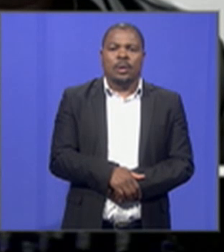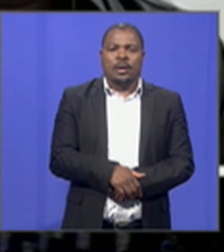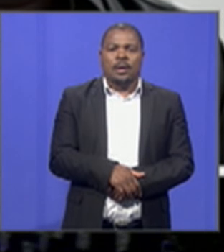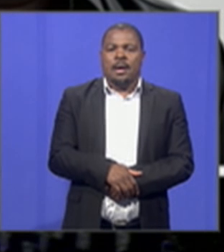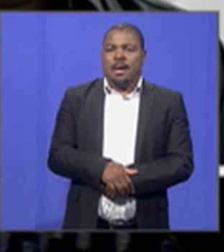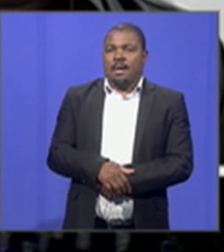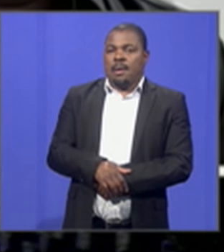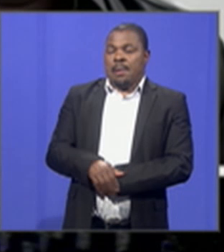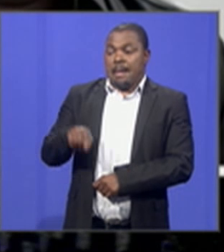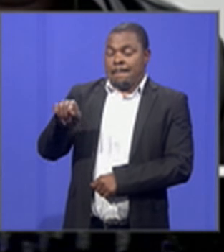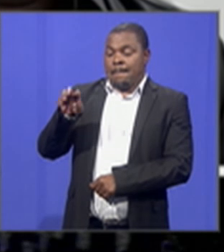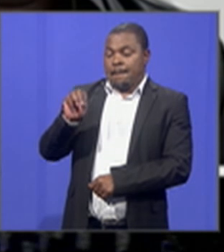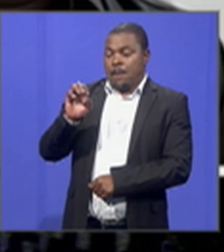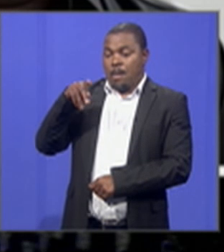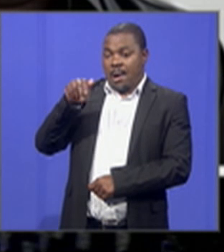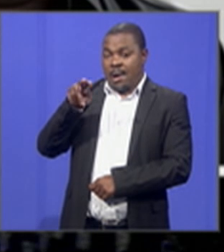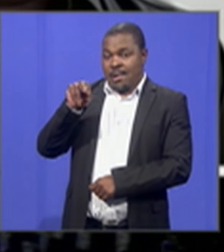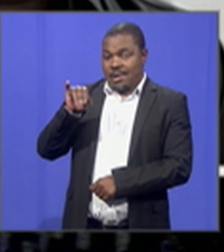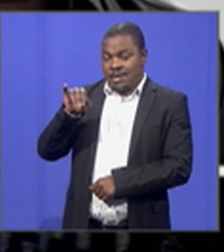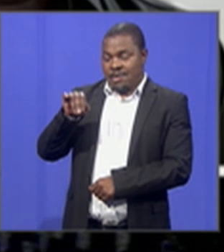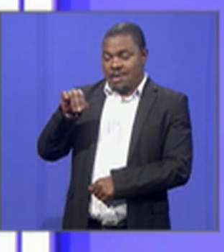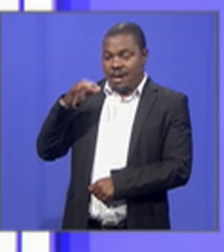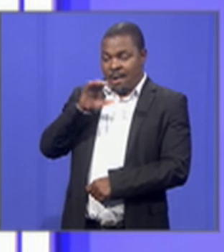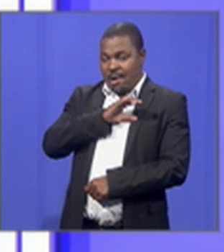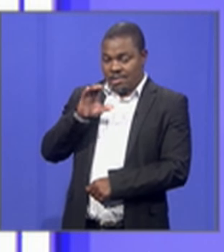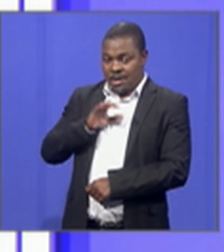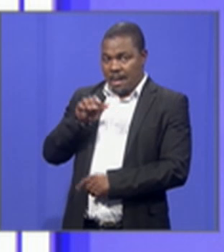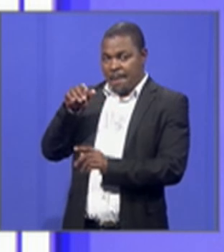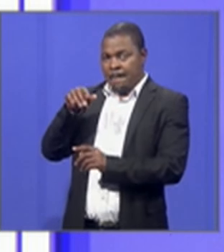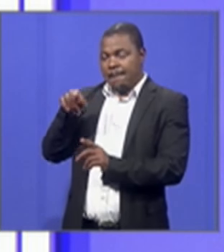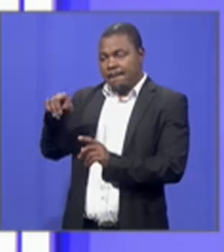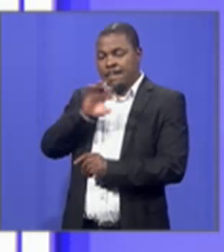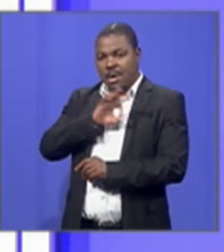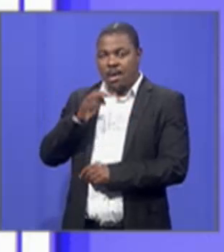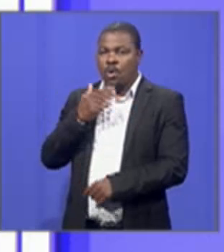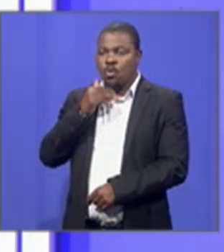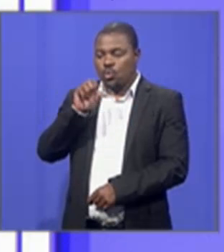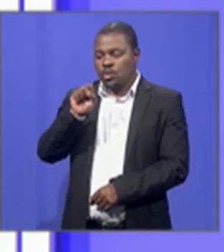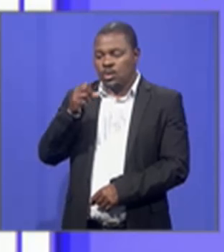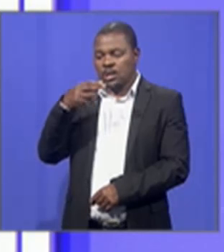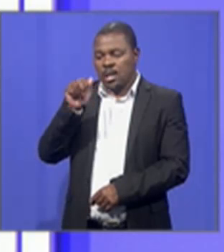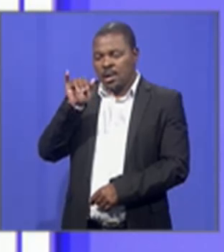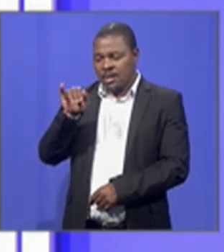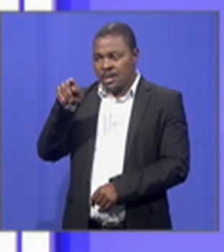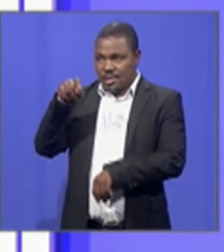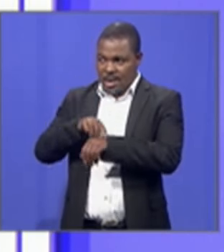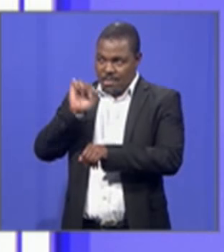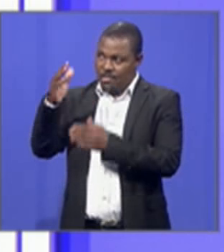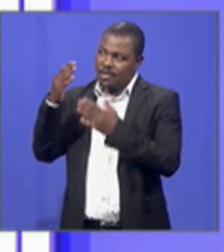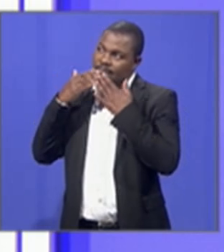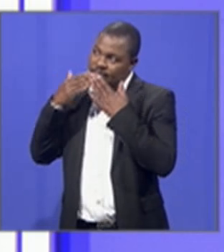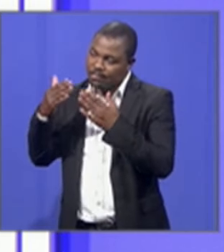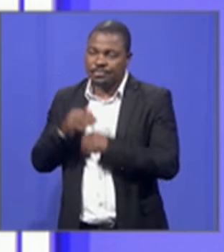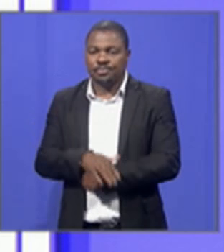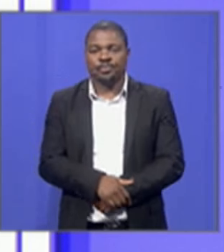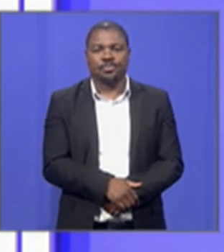Mera Phetiši wa Selete sa Mopane morena Councillor Pule Shai re lebogile nako ya lena hle bošegong bjo re le ka moso